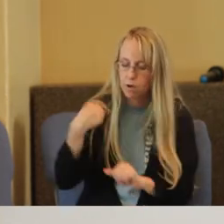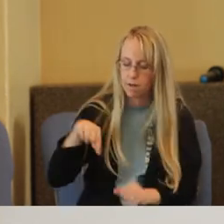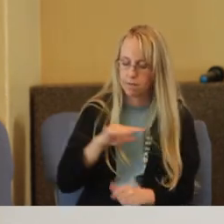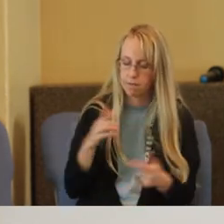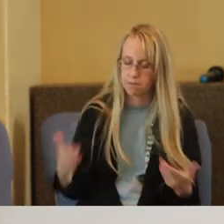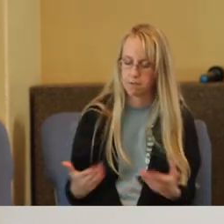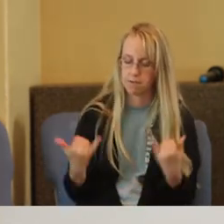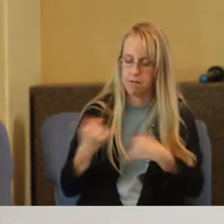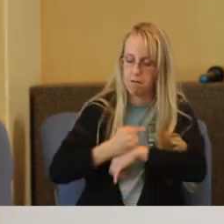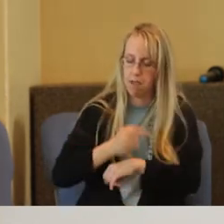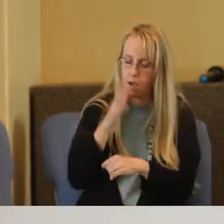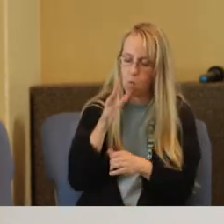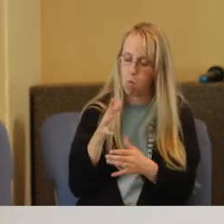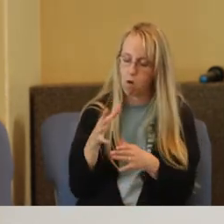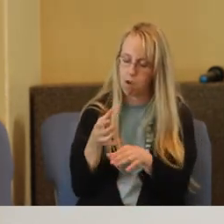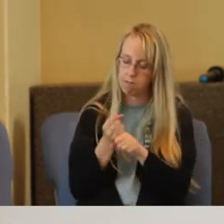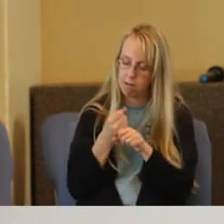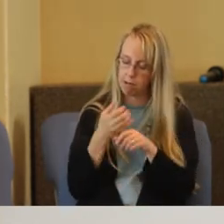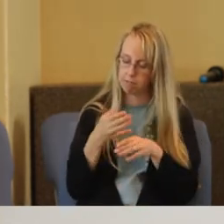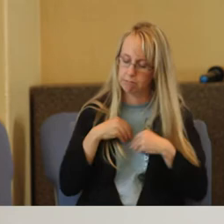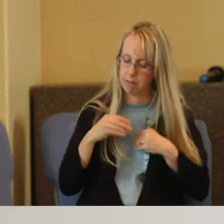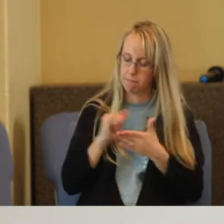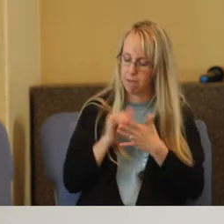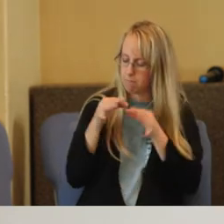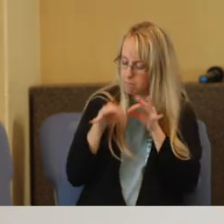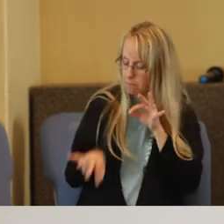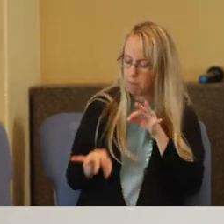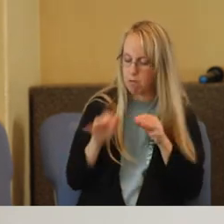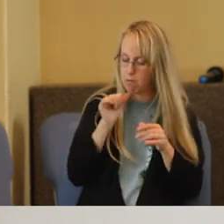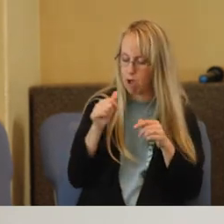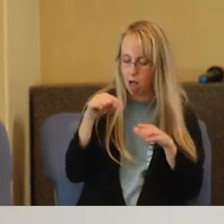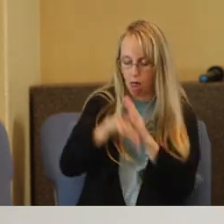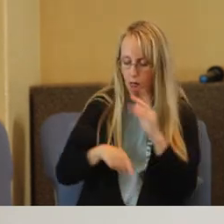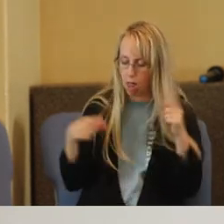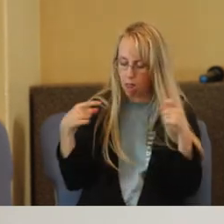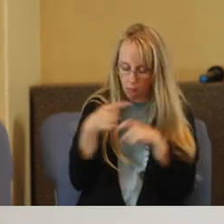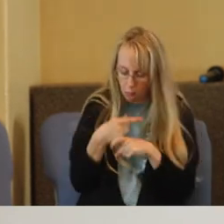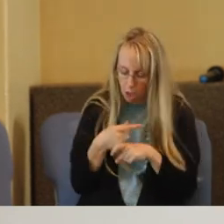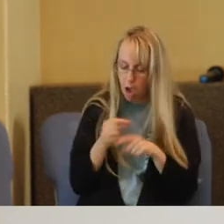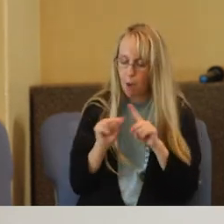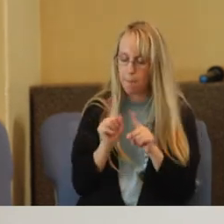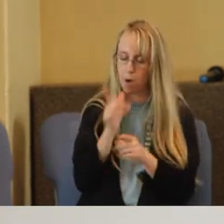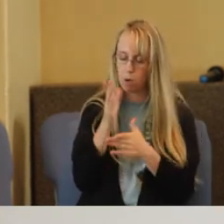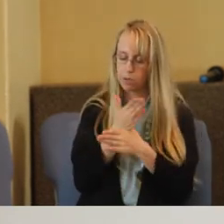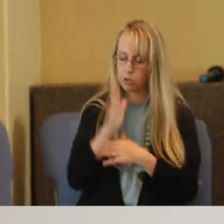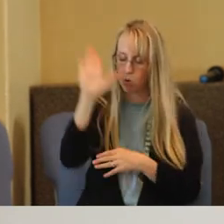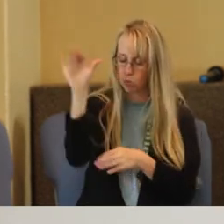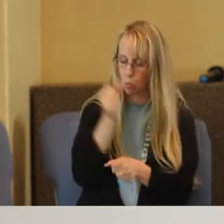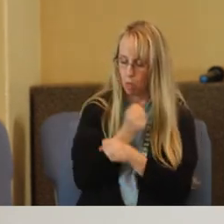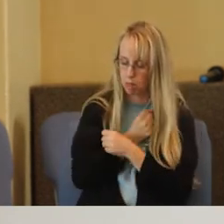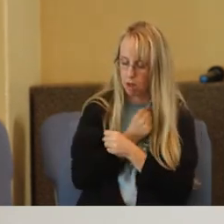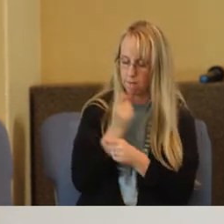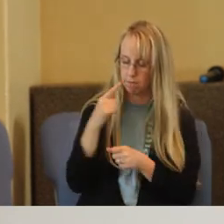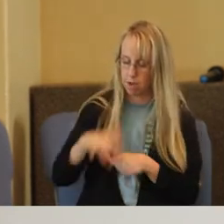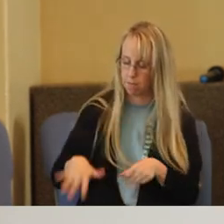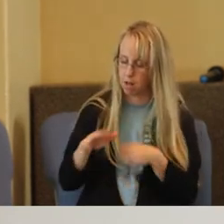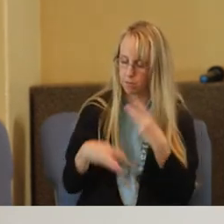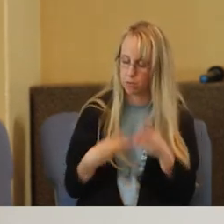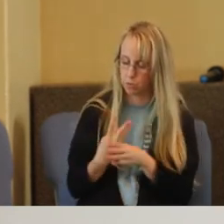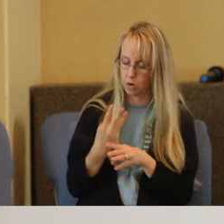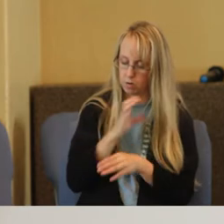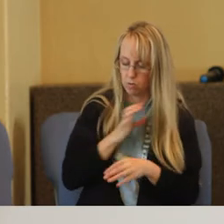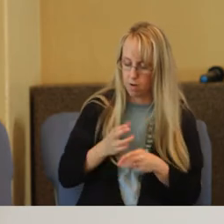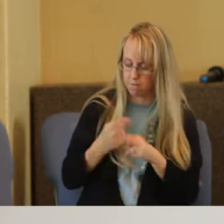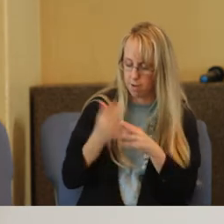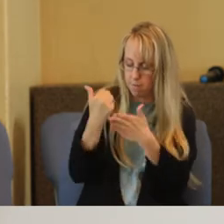here today would take that simplicity, that we would not overcomplicate it, but we would share your love amongst this world. For it's in Christ's